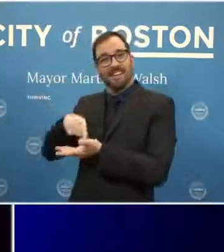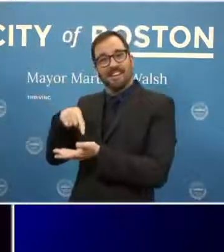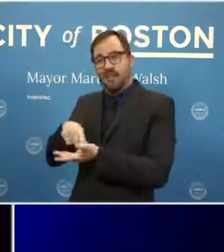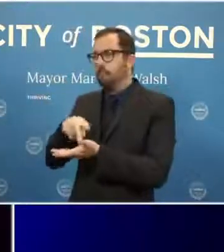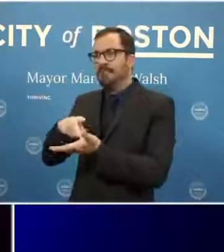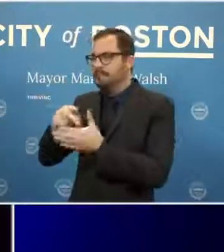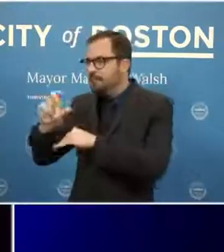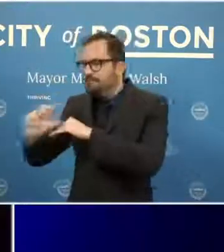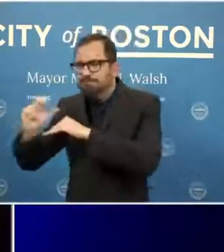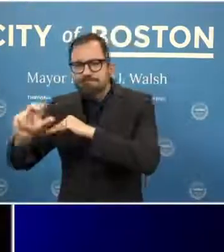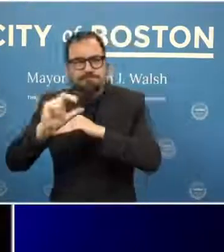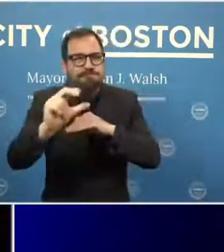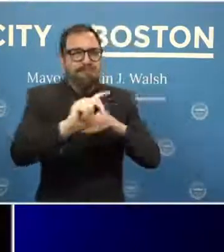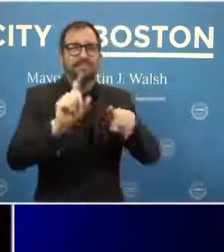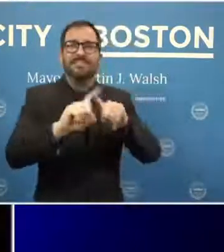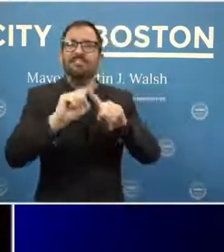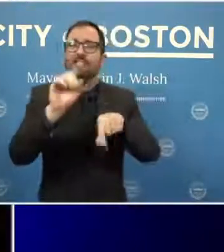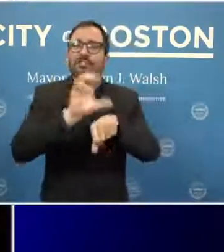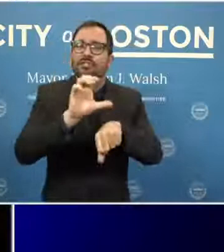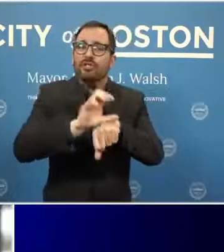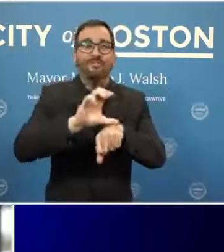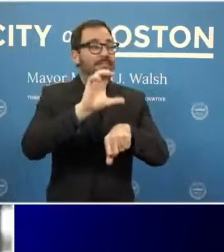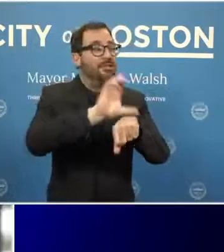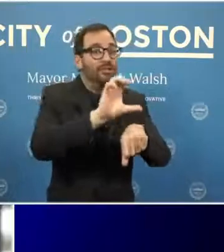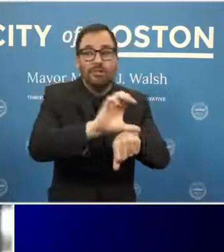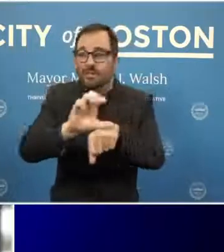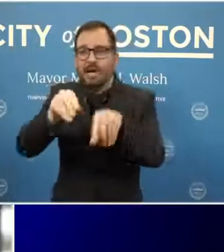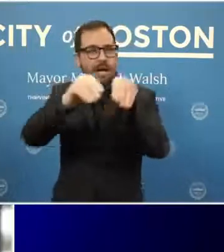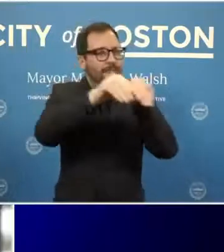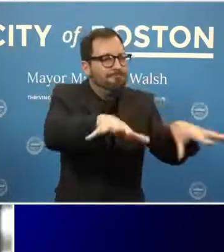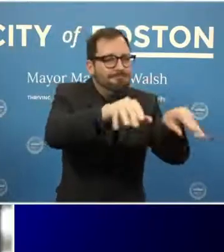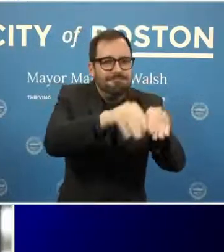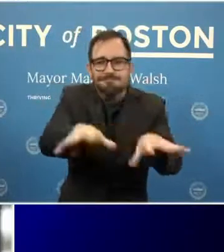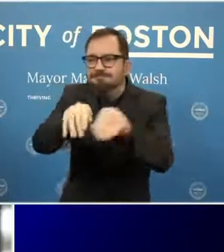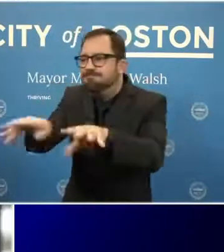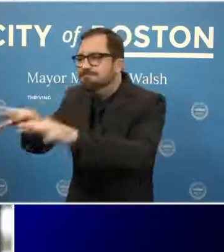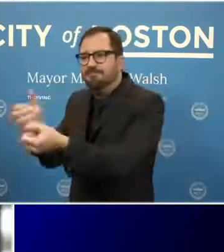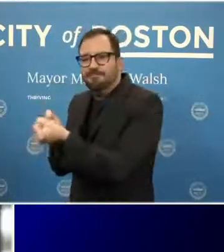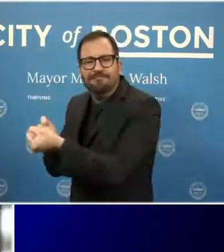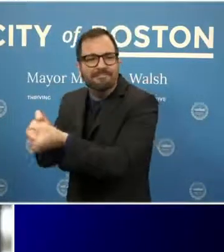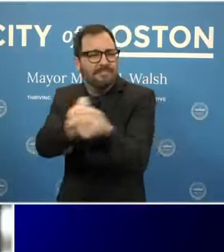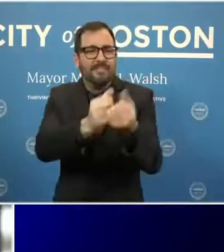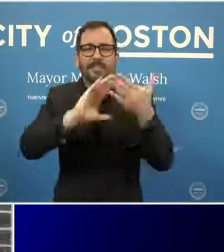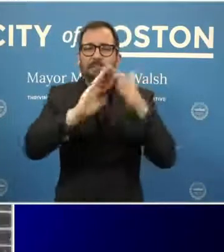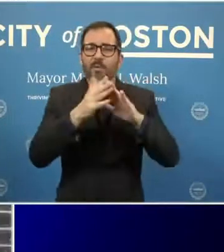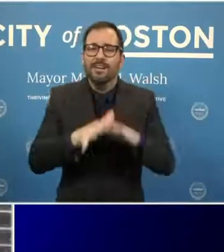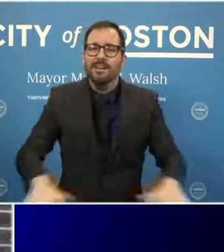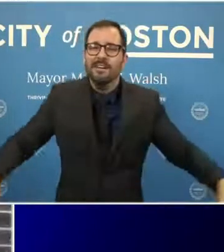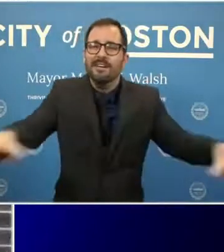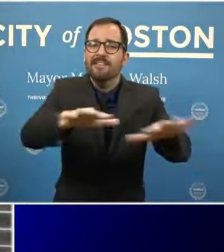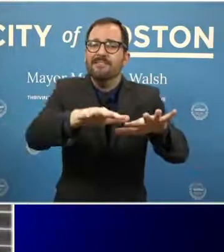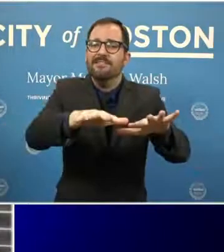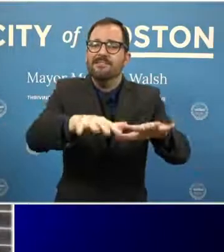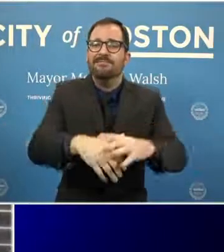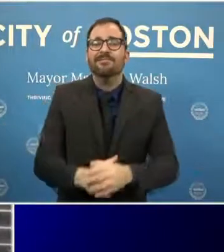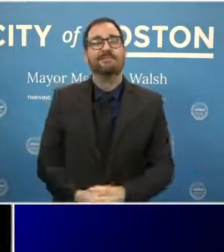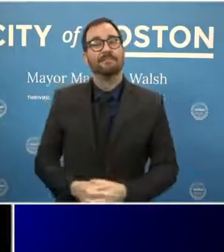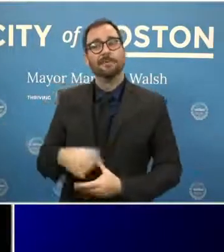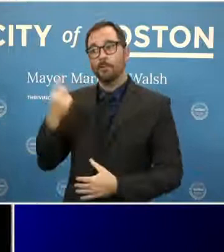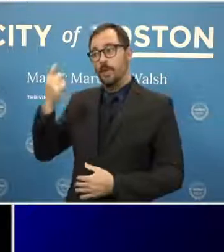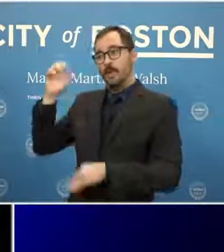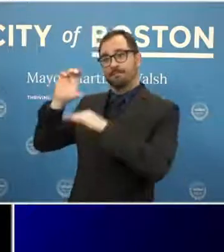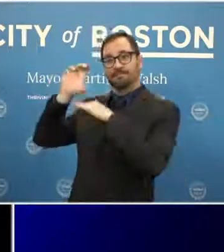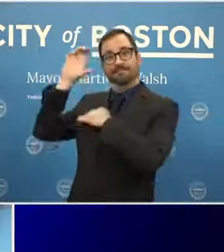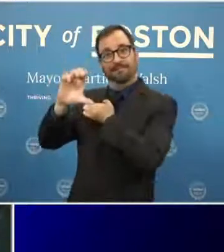community. The Renter Relief Fund is one of the city's responses to COVID. I know that one's home is where their